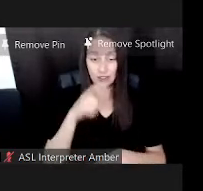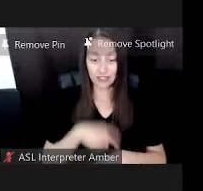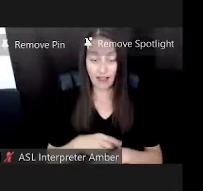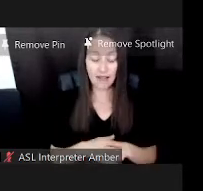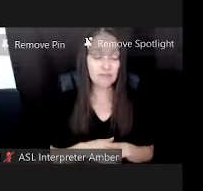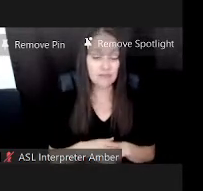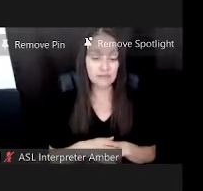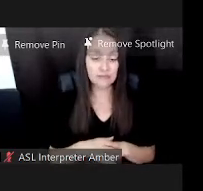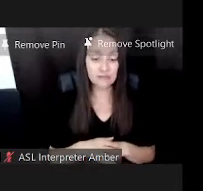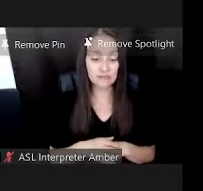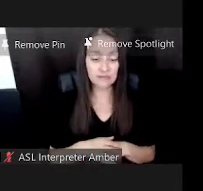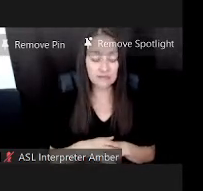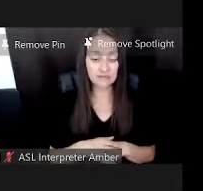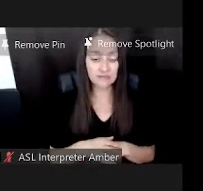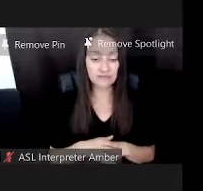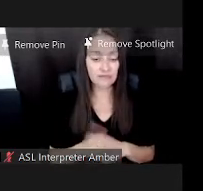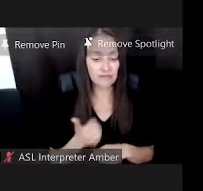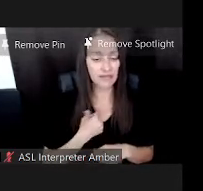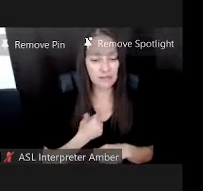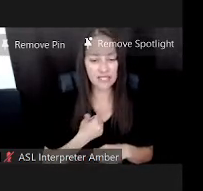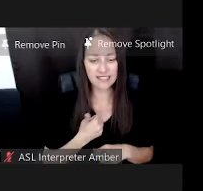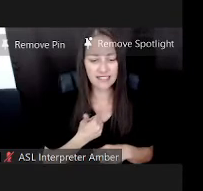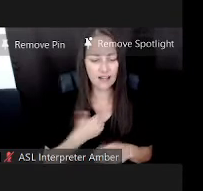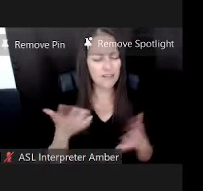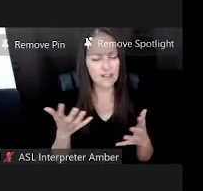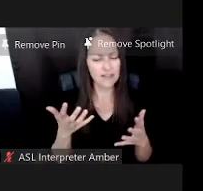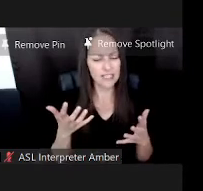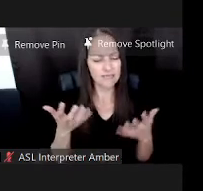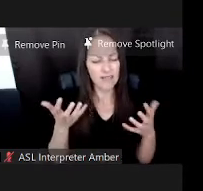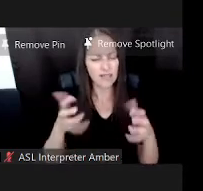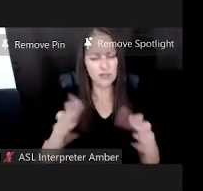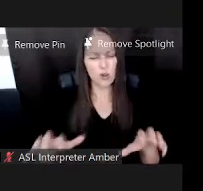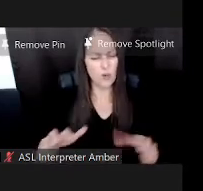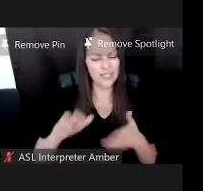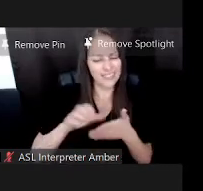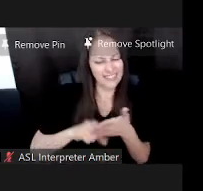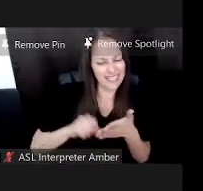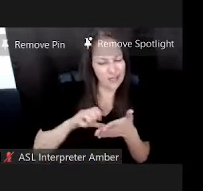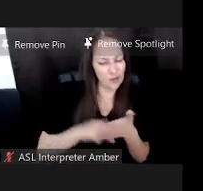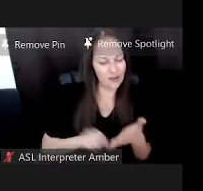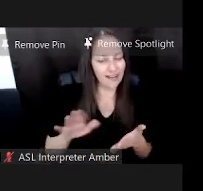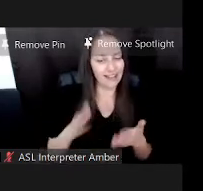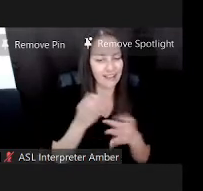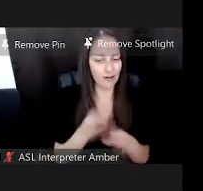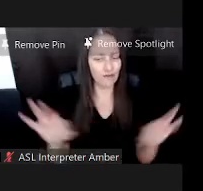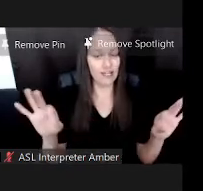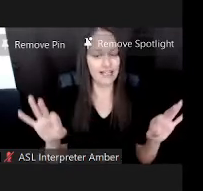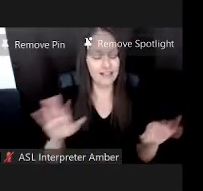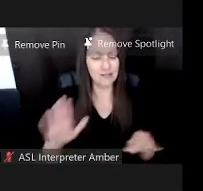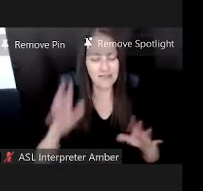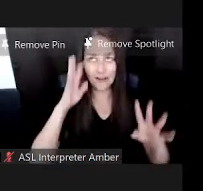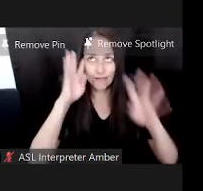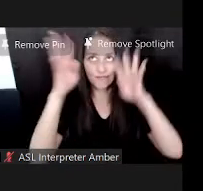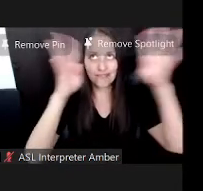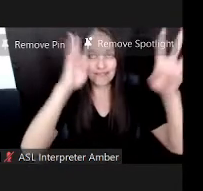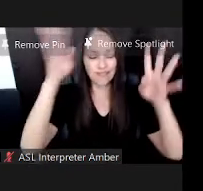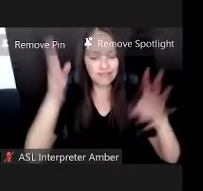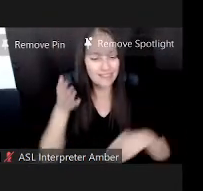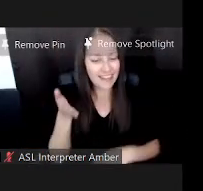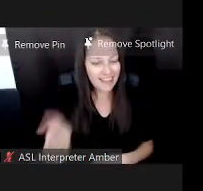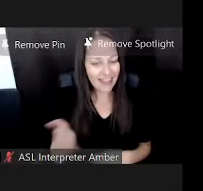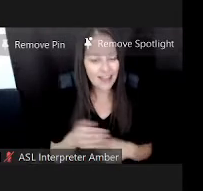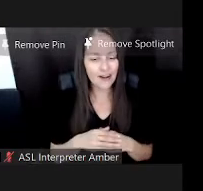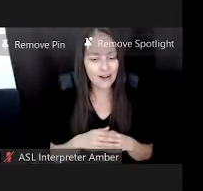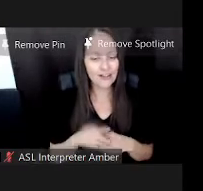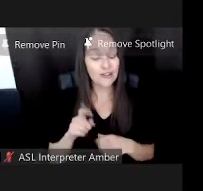I don't want to already start to chip away at that freedom, right? Because their little beautiful imaginations are just there. And I think when we